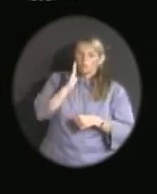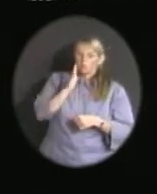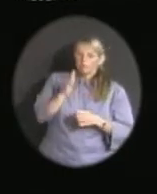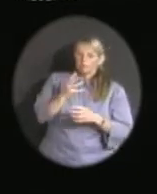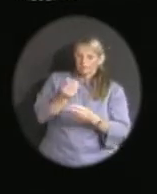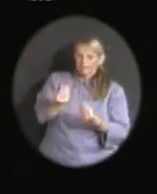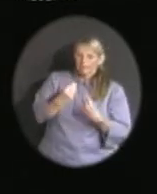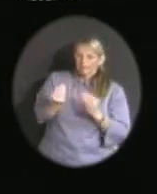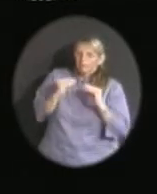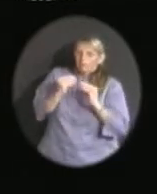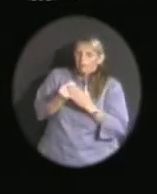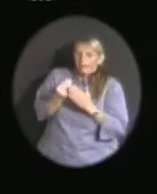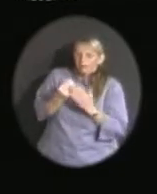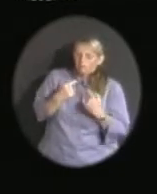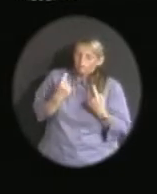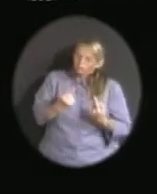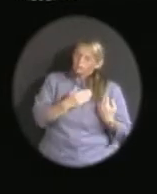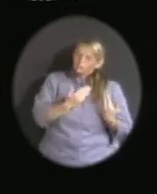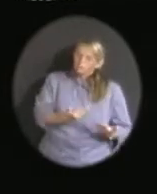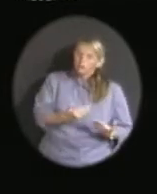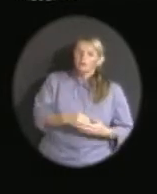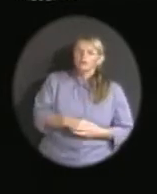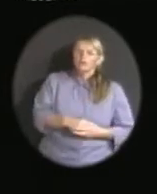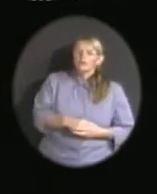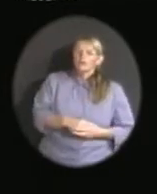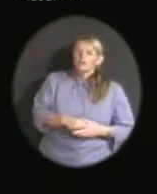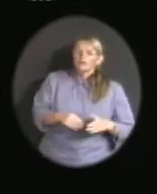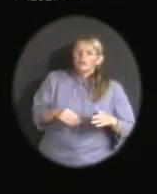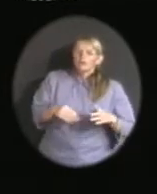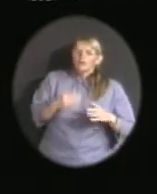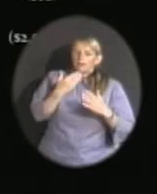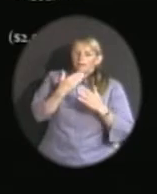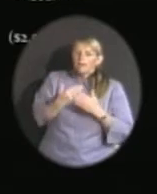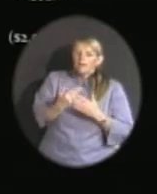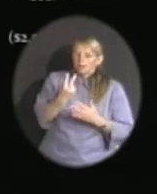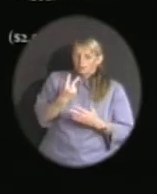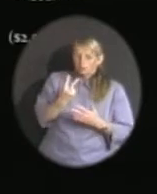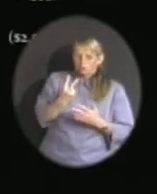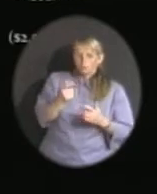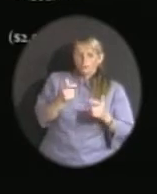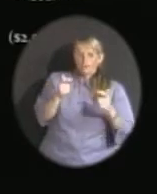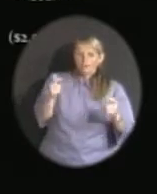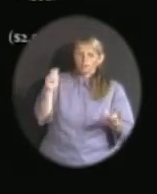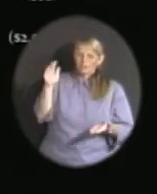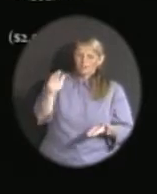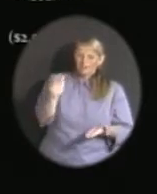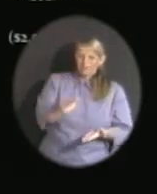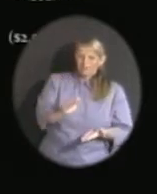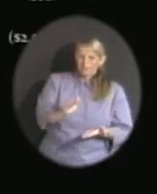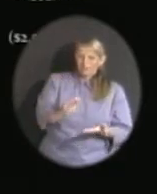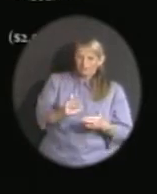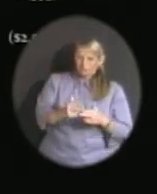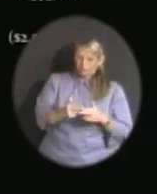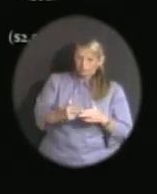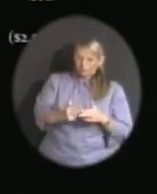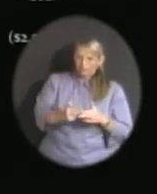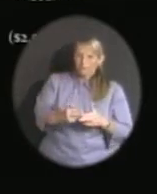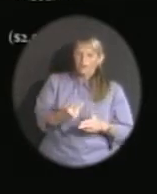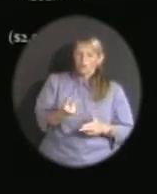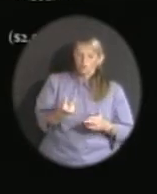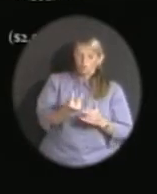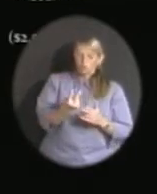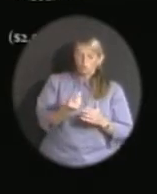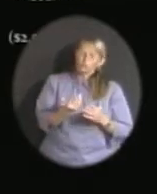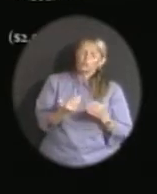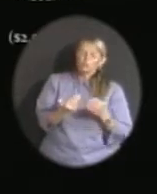good. But we have two major declining weightings in our facility realm. Our new facility weighting, we're losing